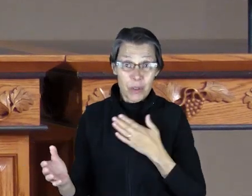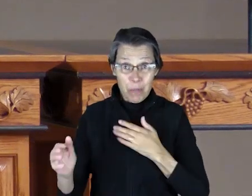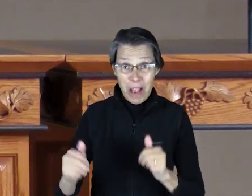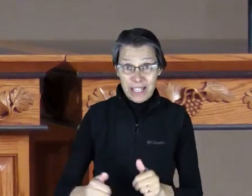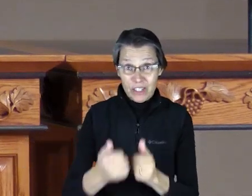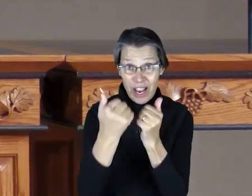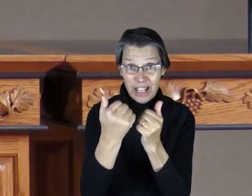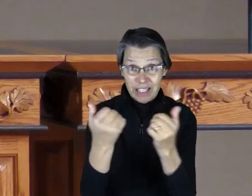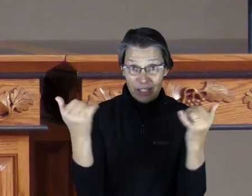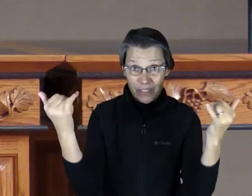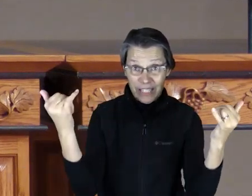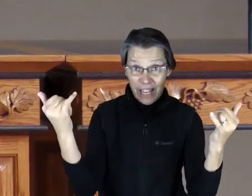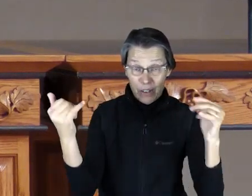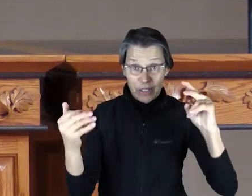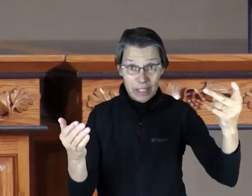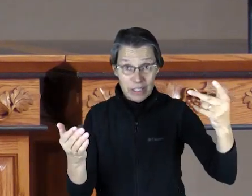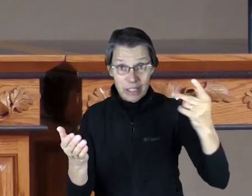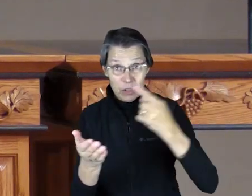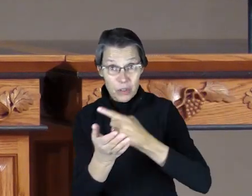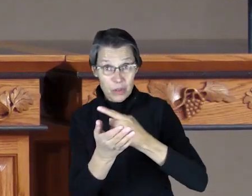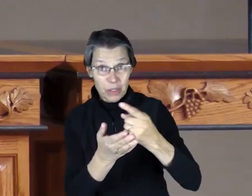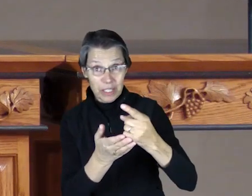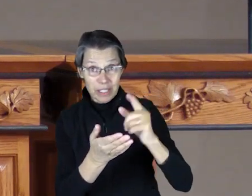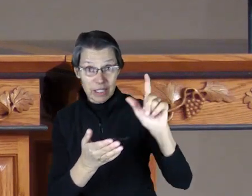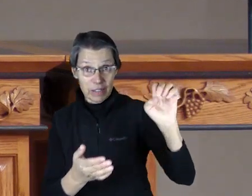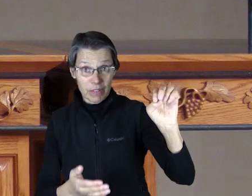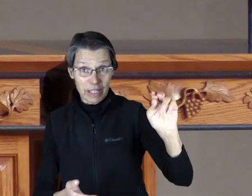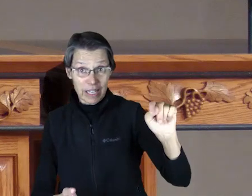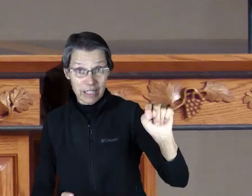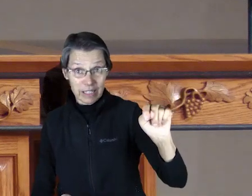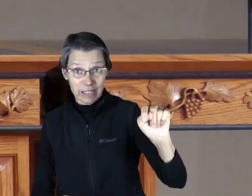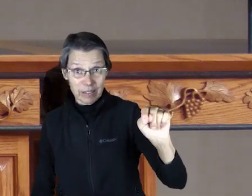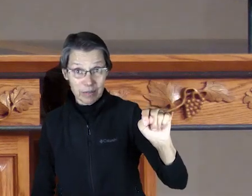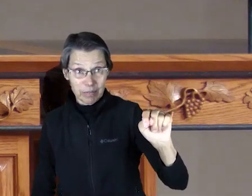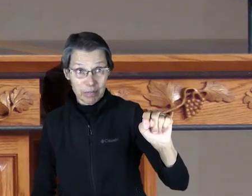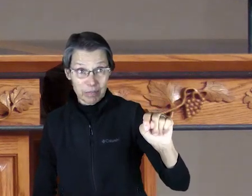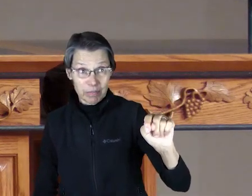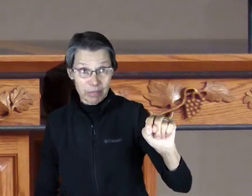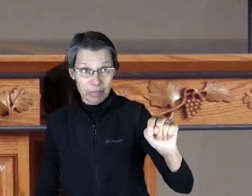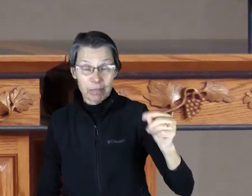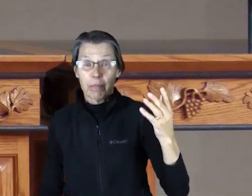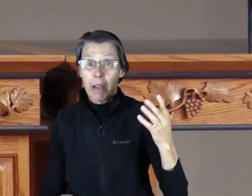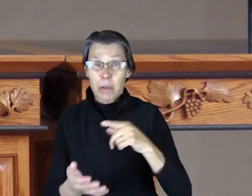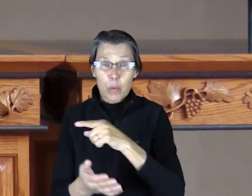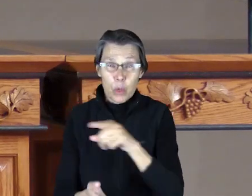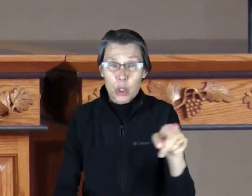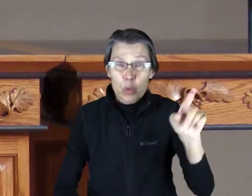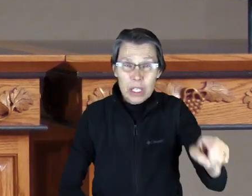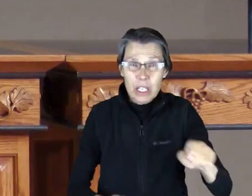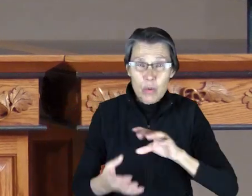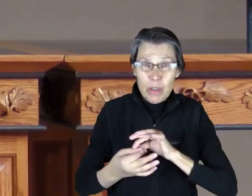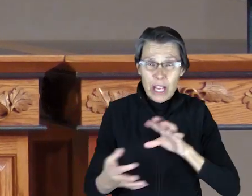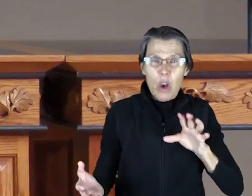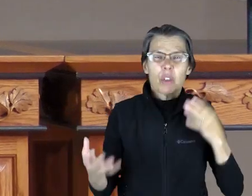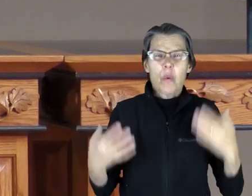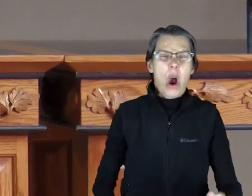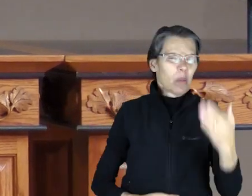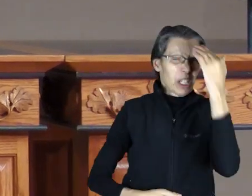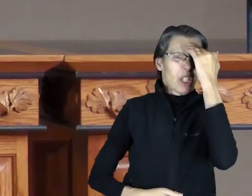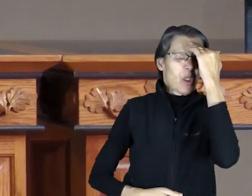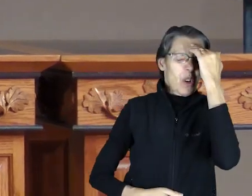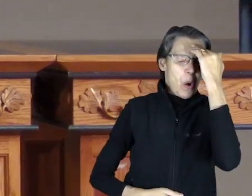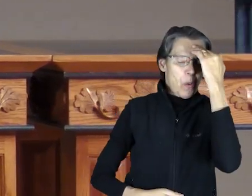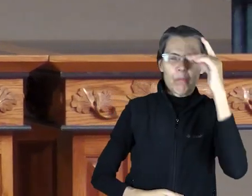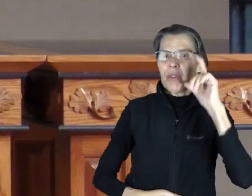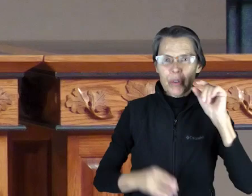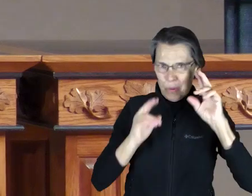is my challenge for this second week of Lent. Maybe what you need to let go is right up front and center,